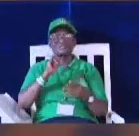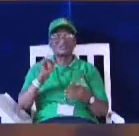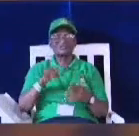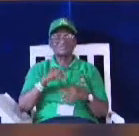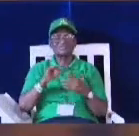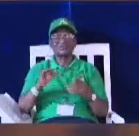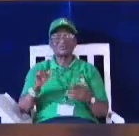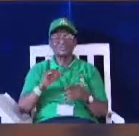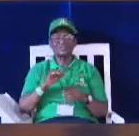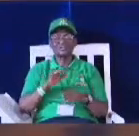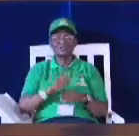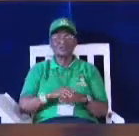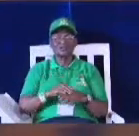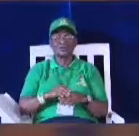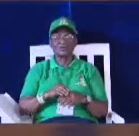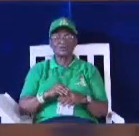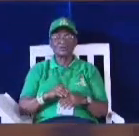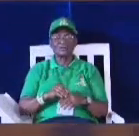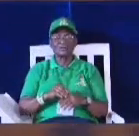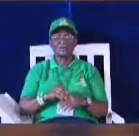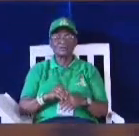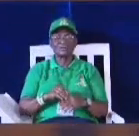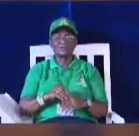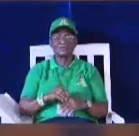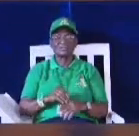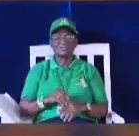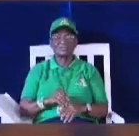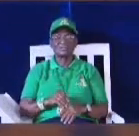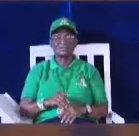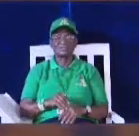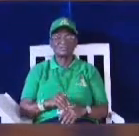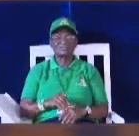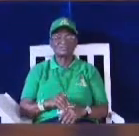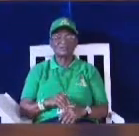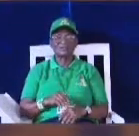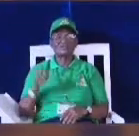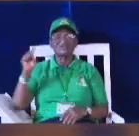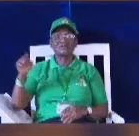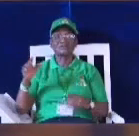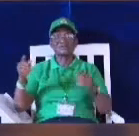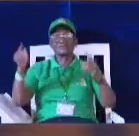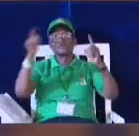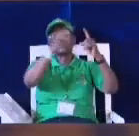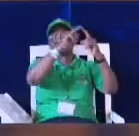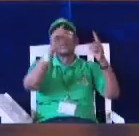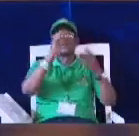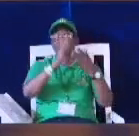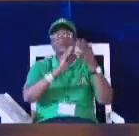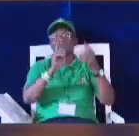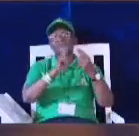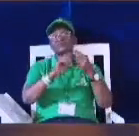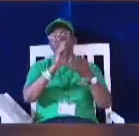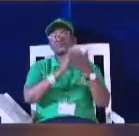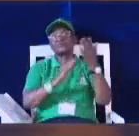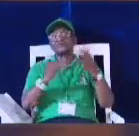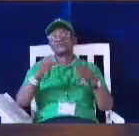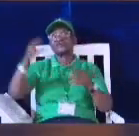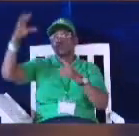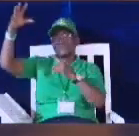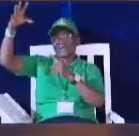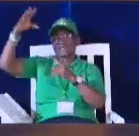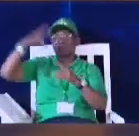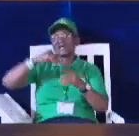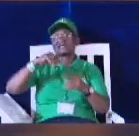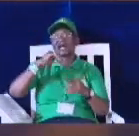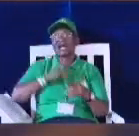And she pointed some kind of light. I said, oh God.